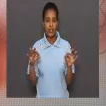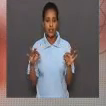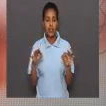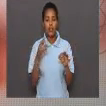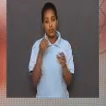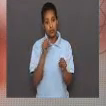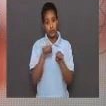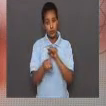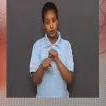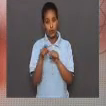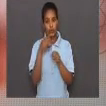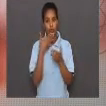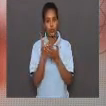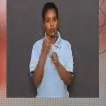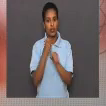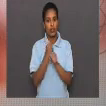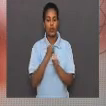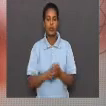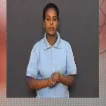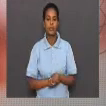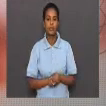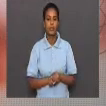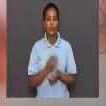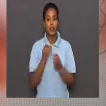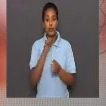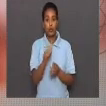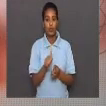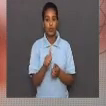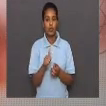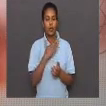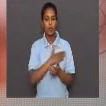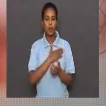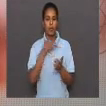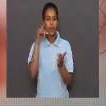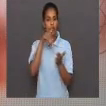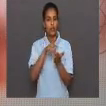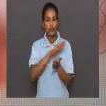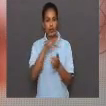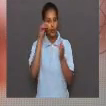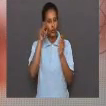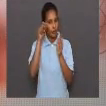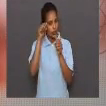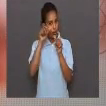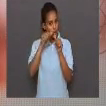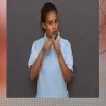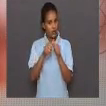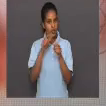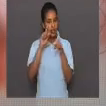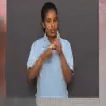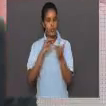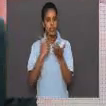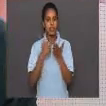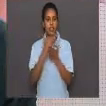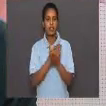If so, you have done a great job. If not, please review your notes at the end of this